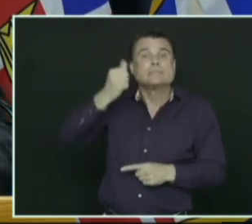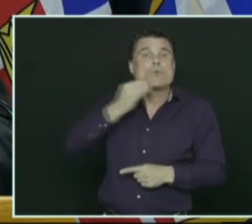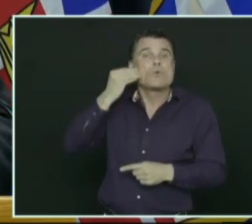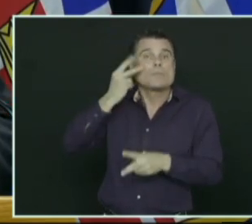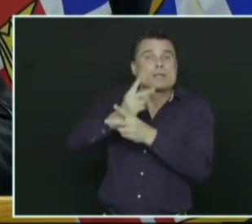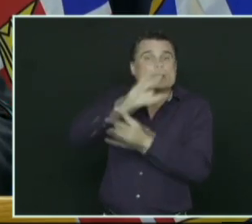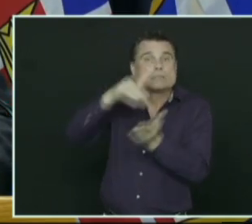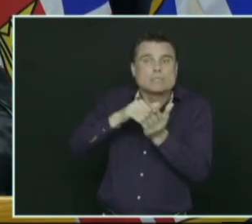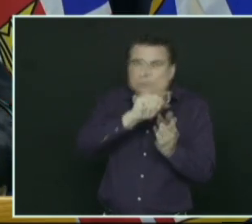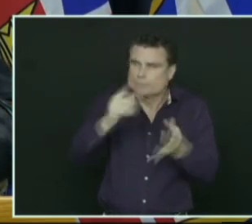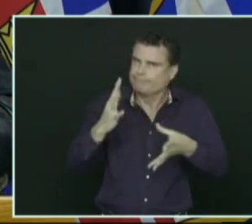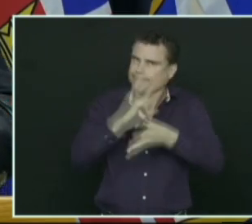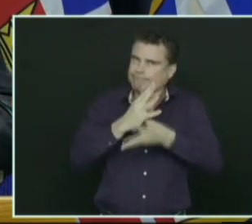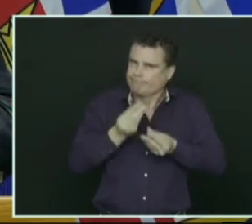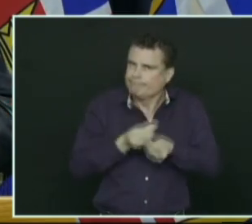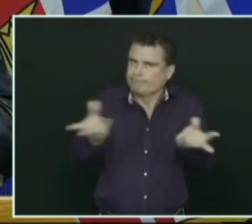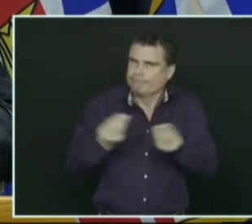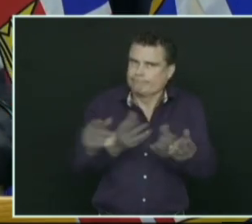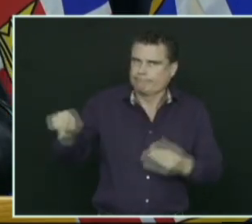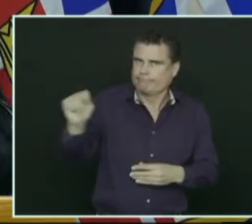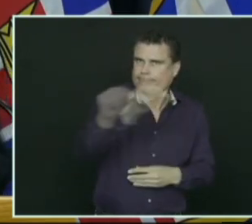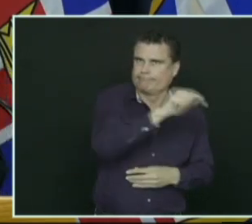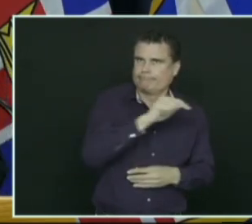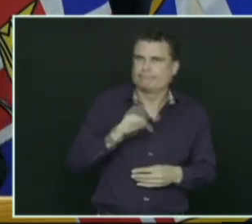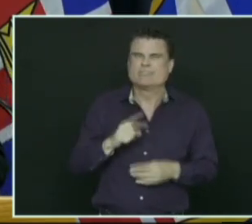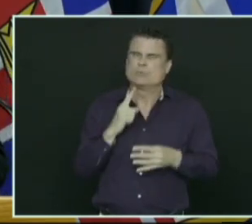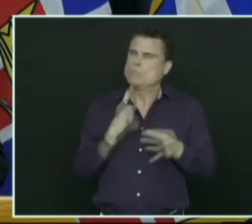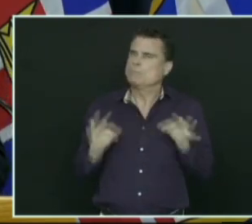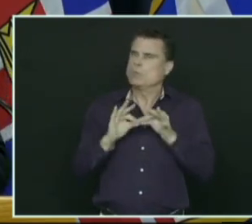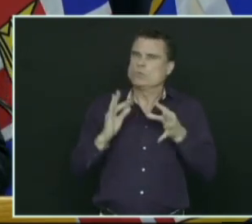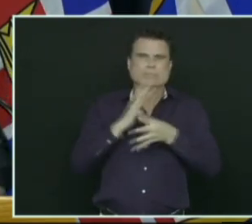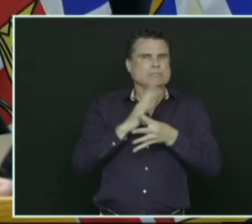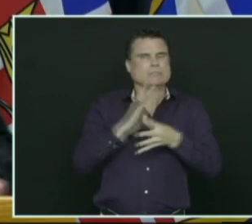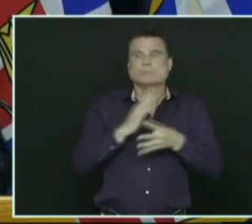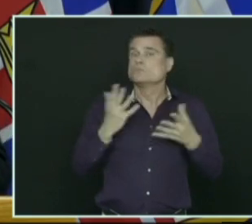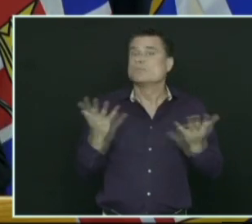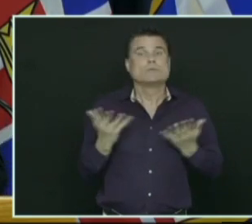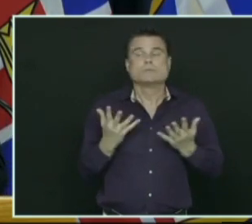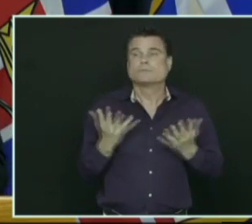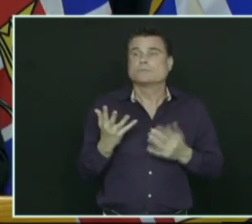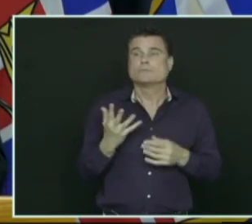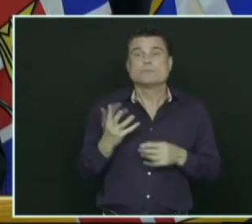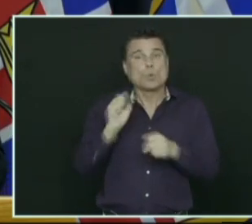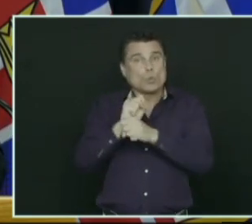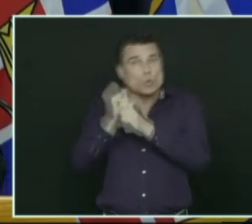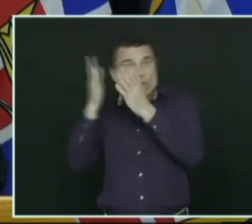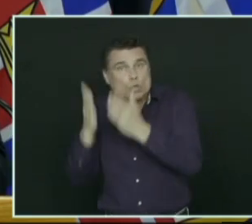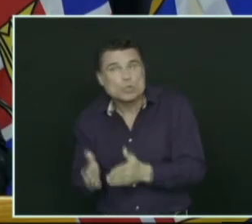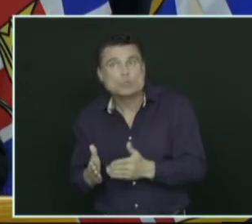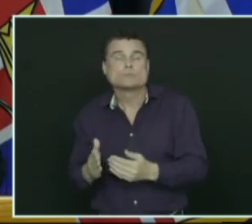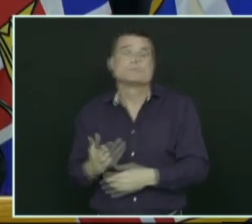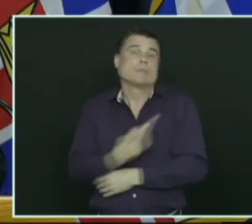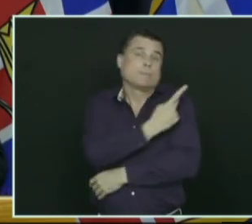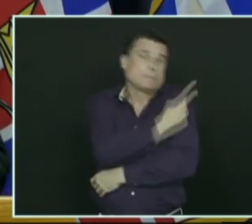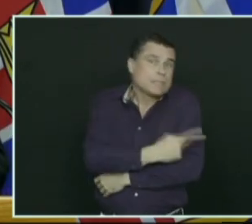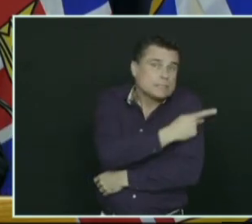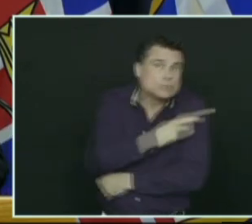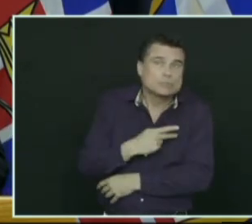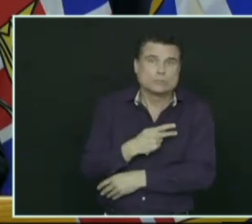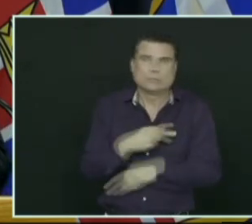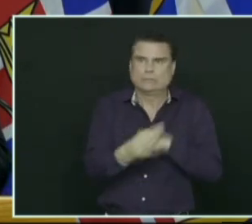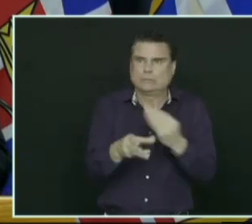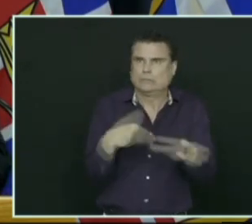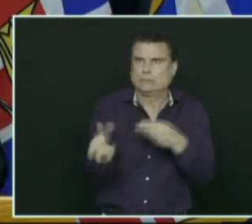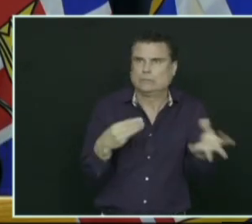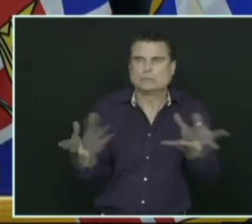accommodation from the provincial government. We also want to thank our partners at the federal level for that. I think that change, which is,